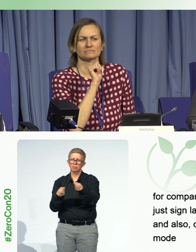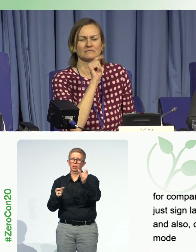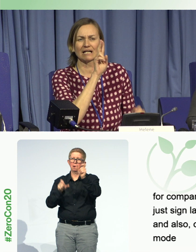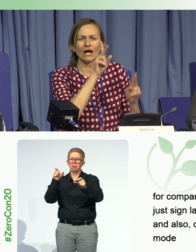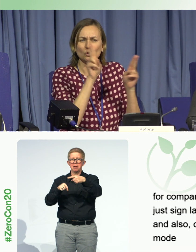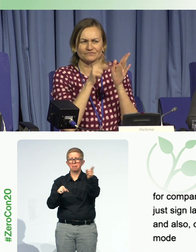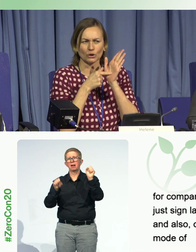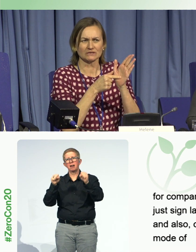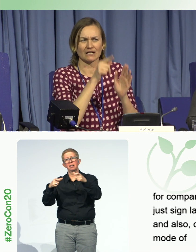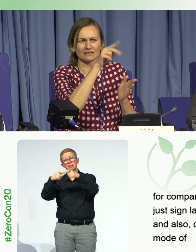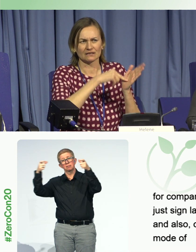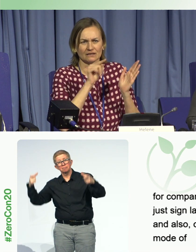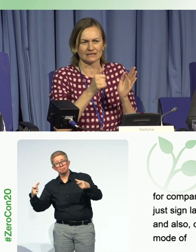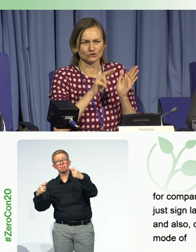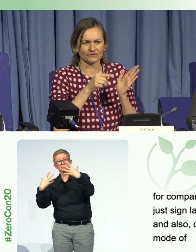videos.